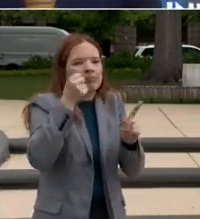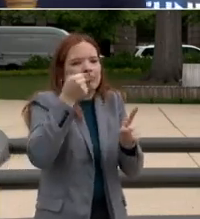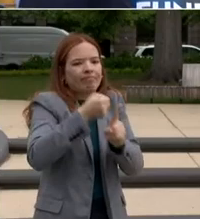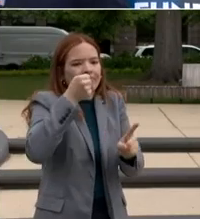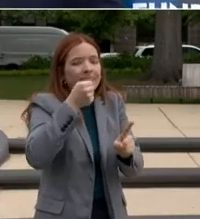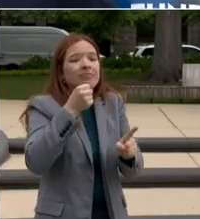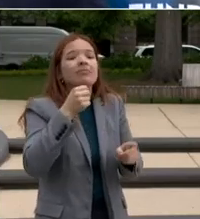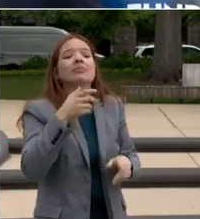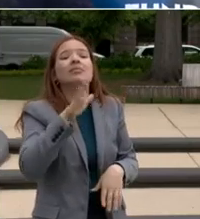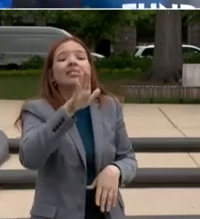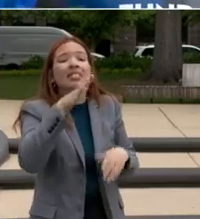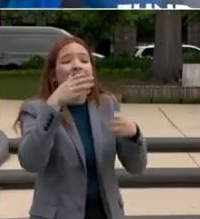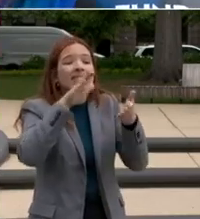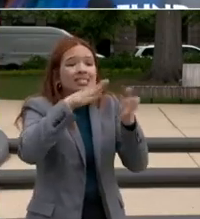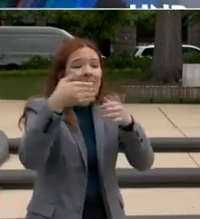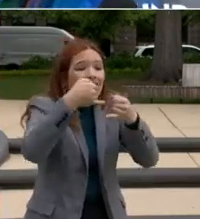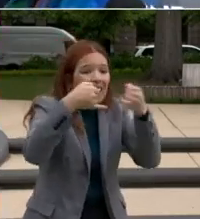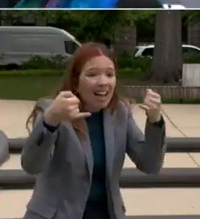Everett, could I have you speak to that?